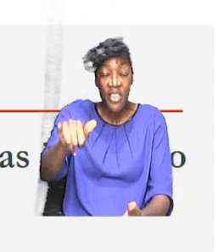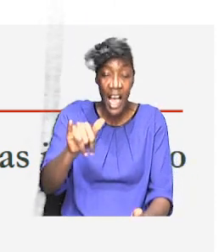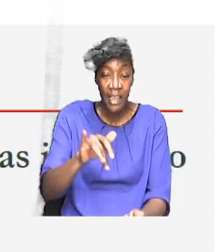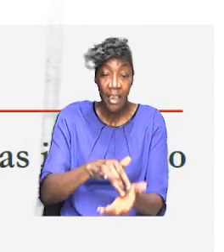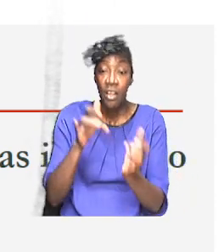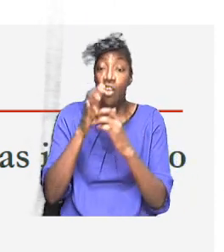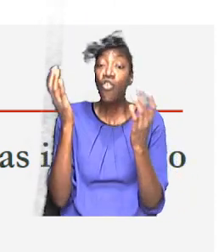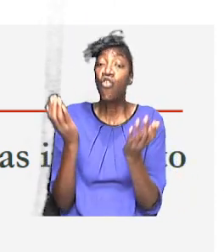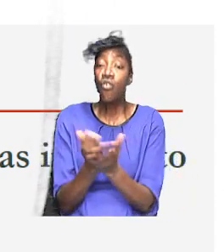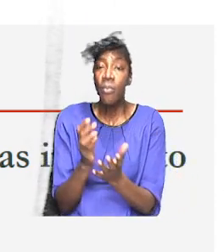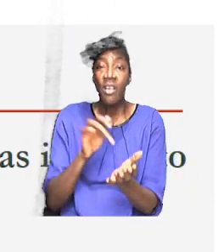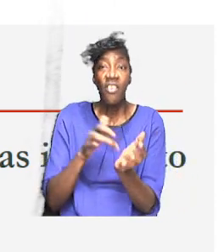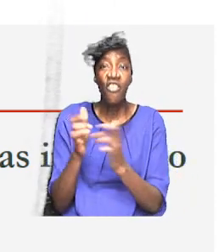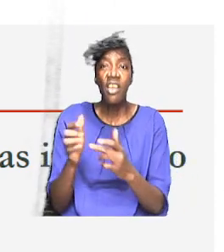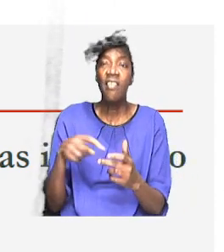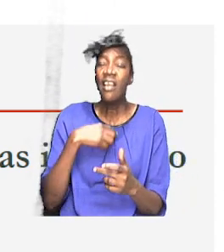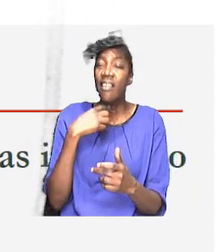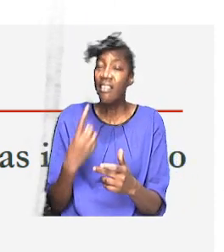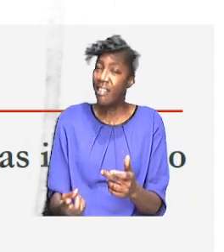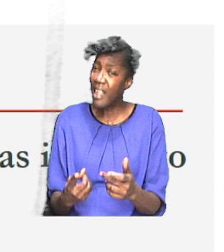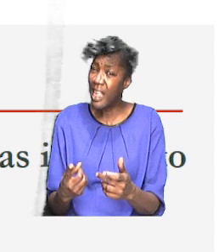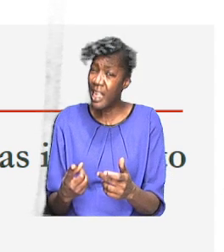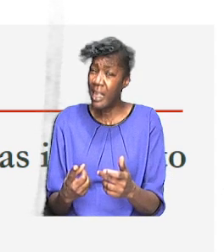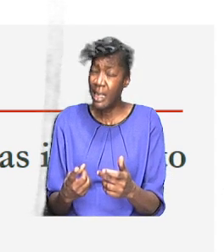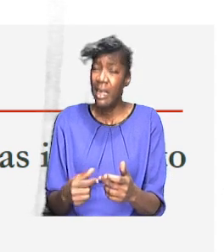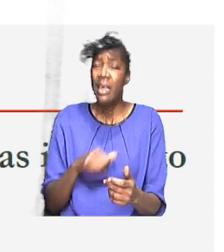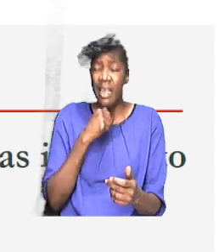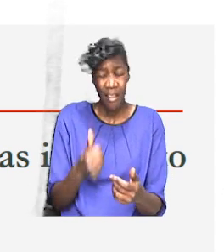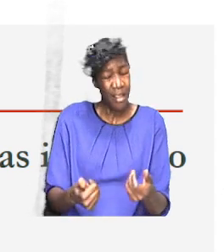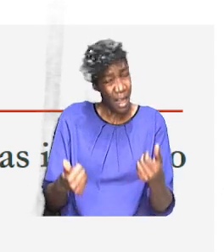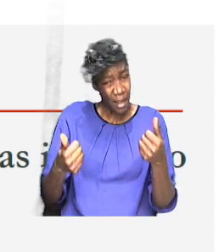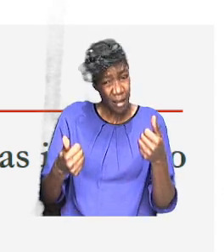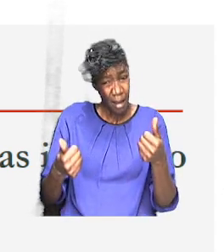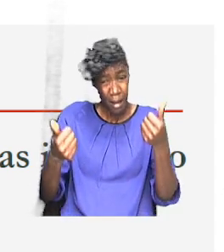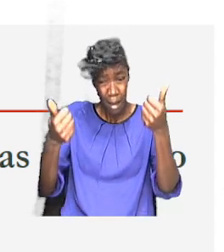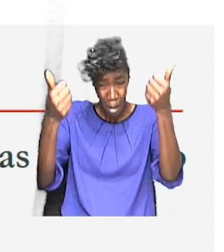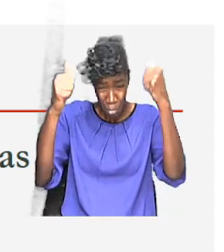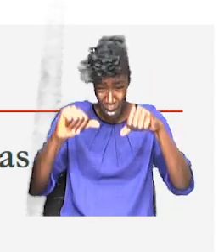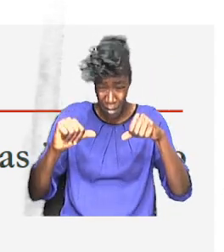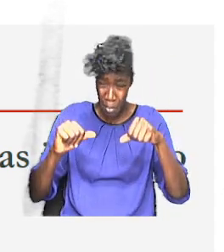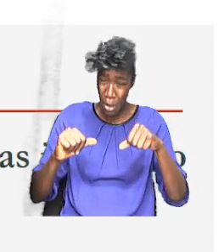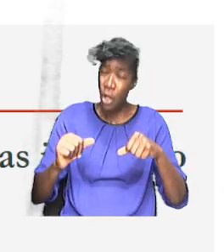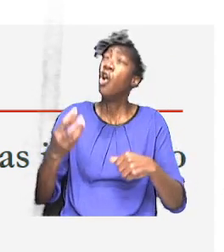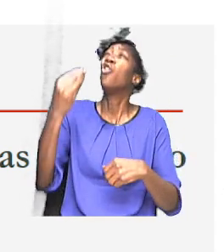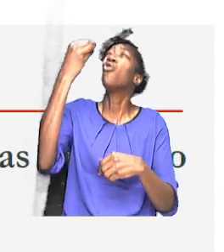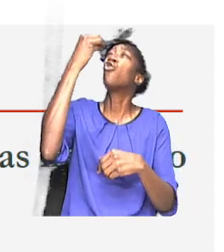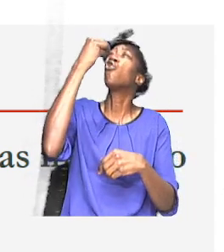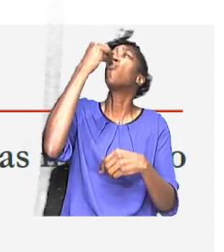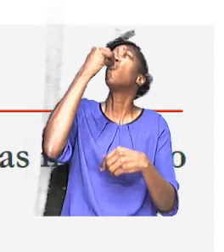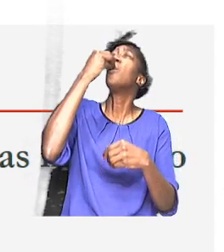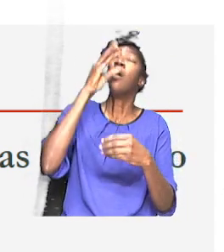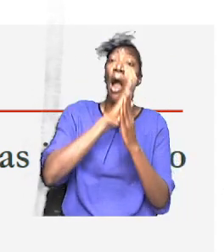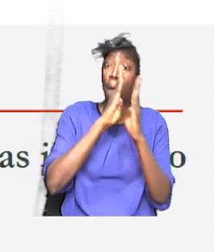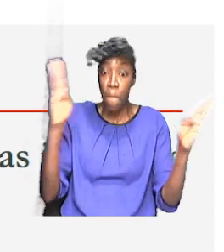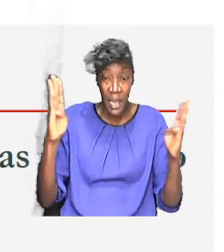saying to them, because it's really impossible for somebody to swallow a camel. Amen. But what he was saying, they